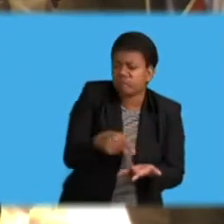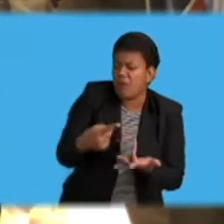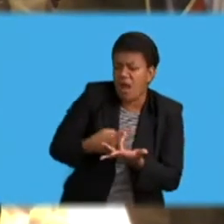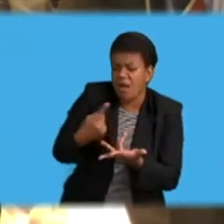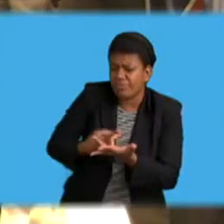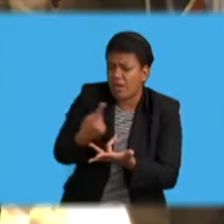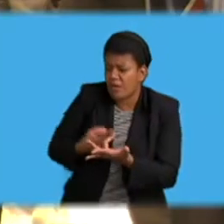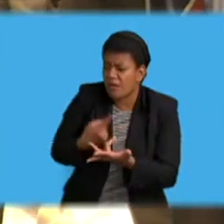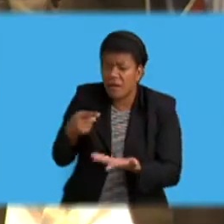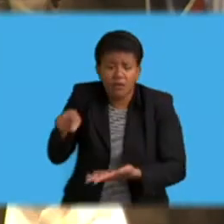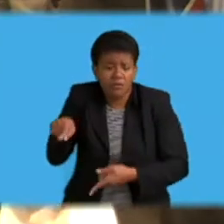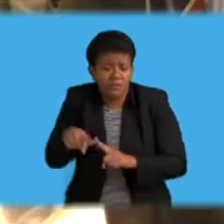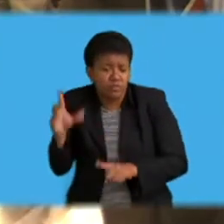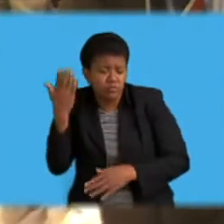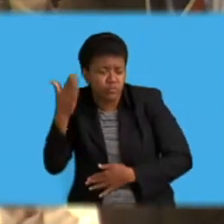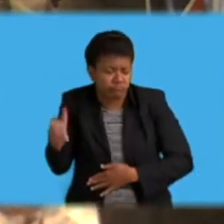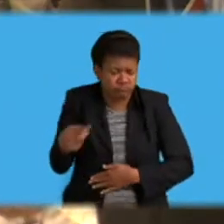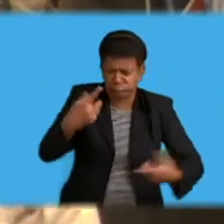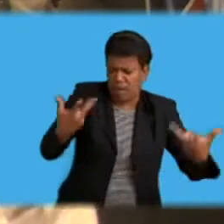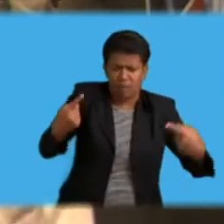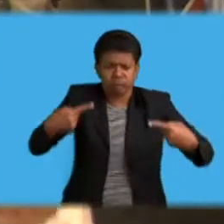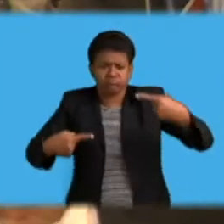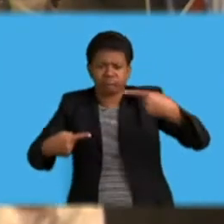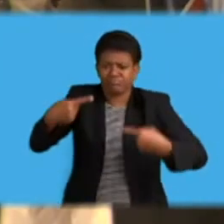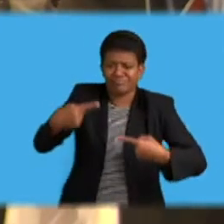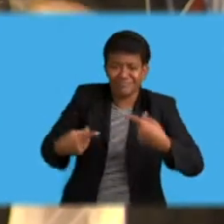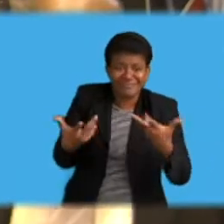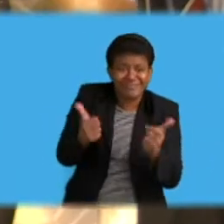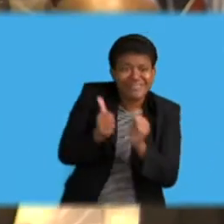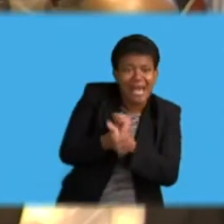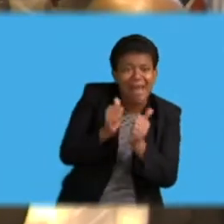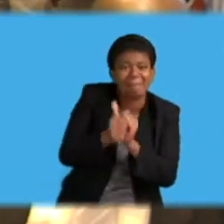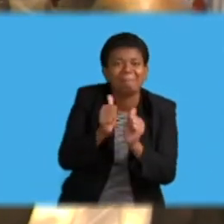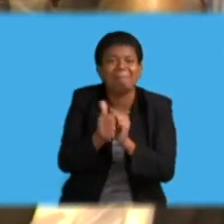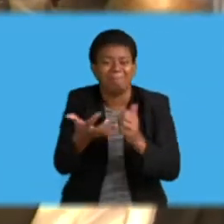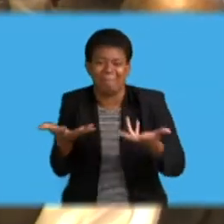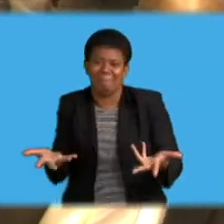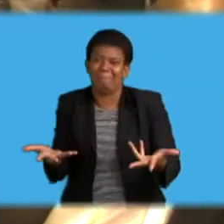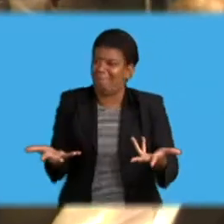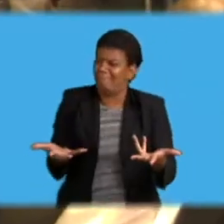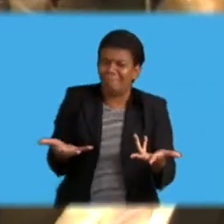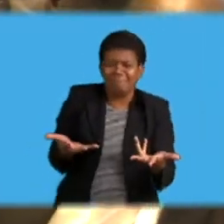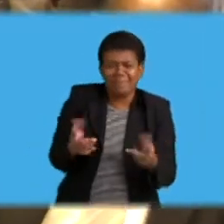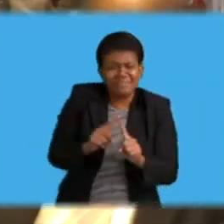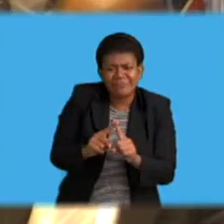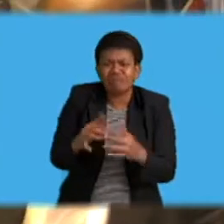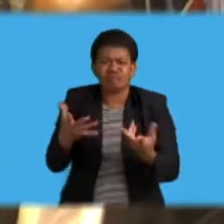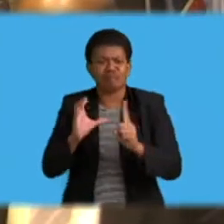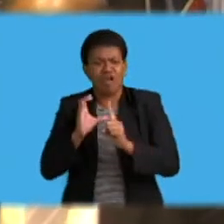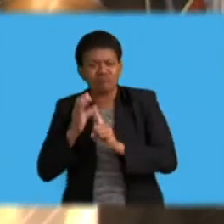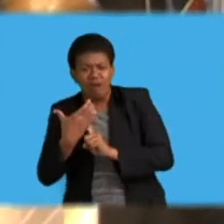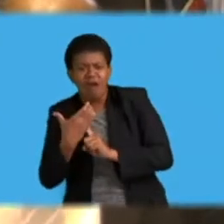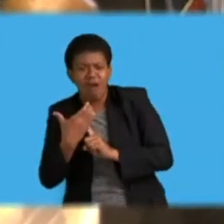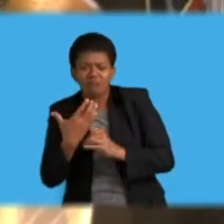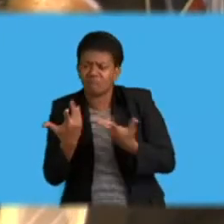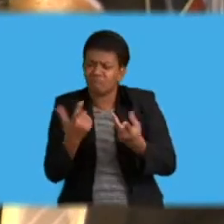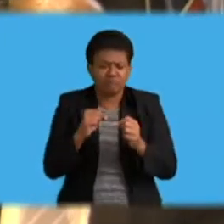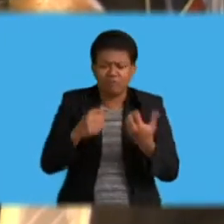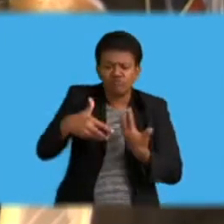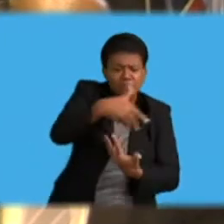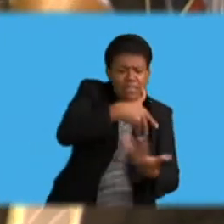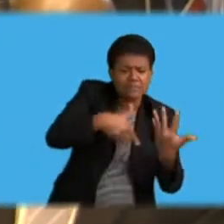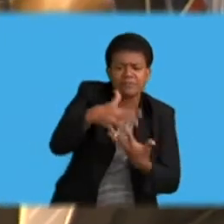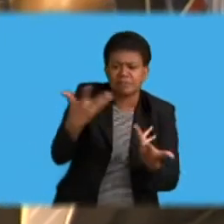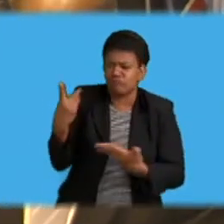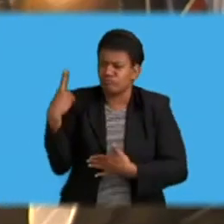compete in a particular code or fulfill a cultural or social obligation of the